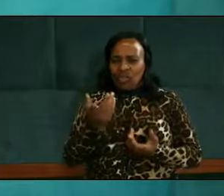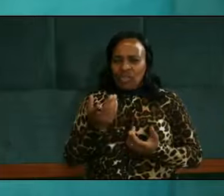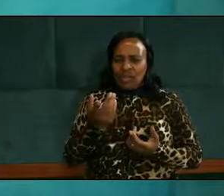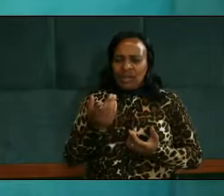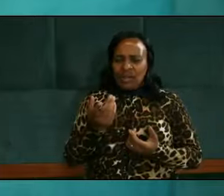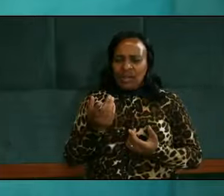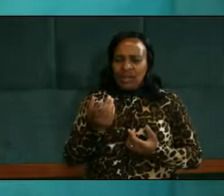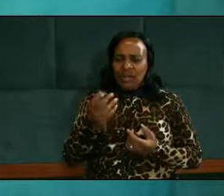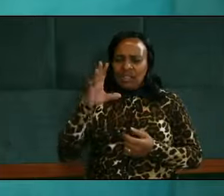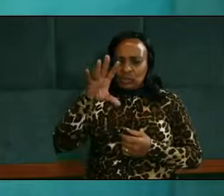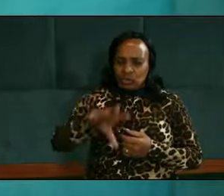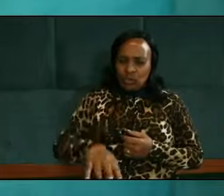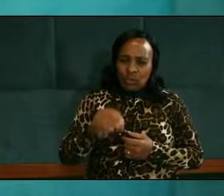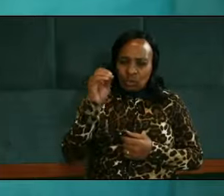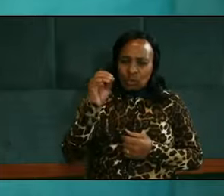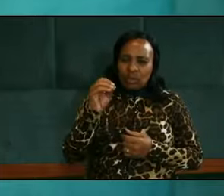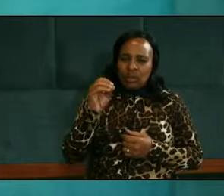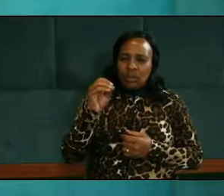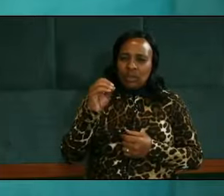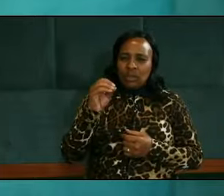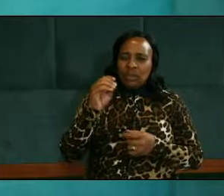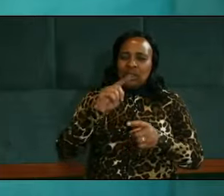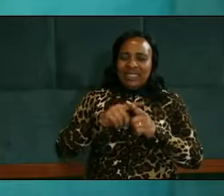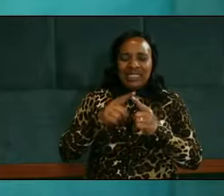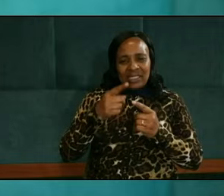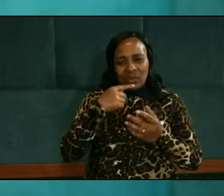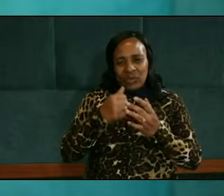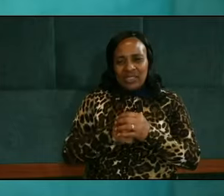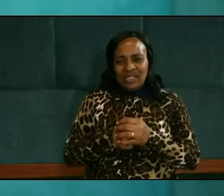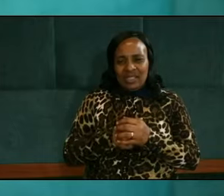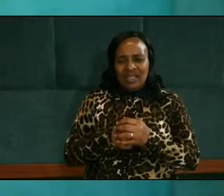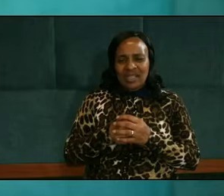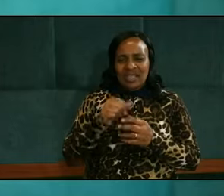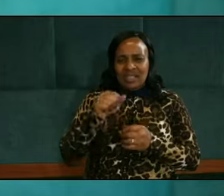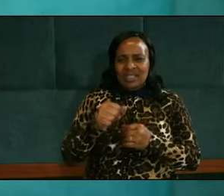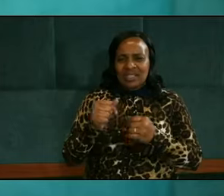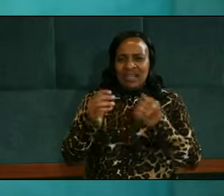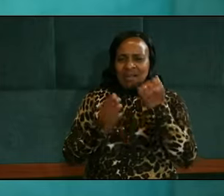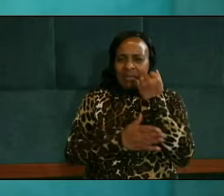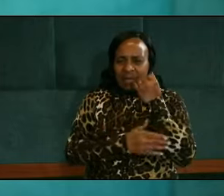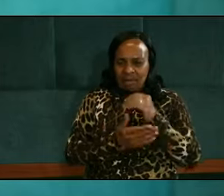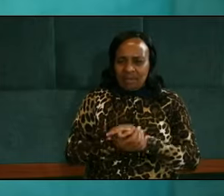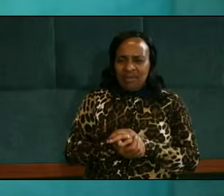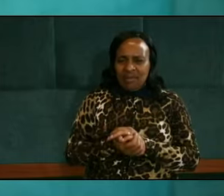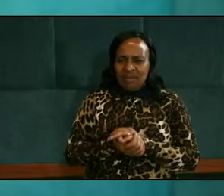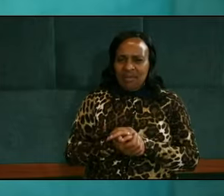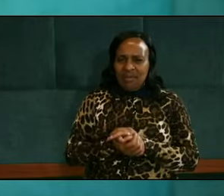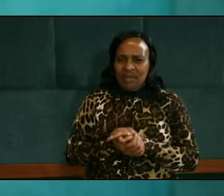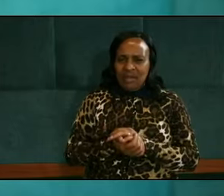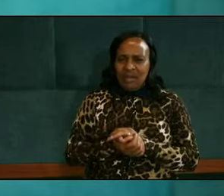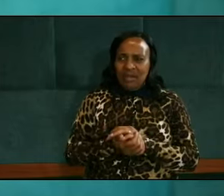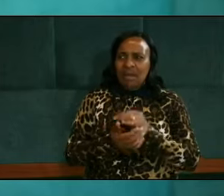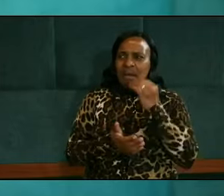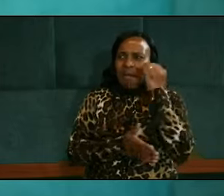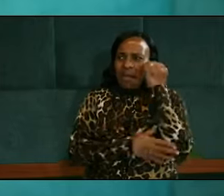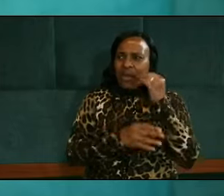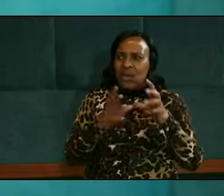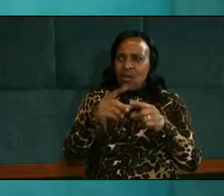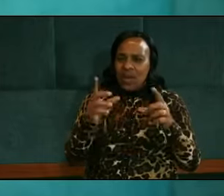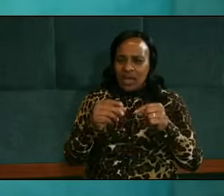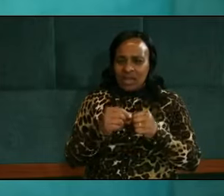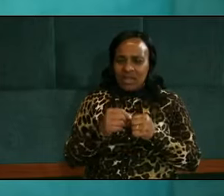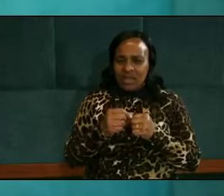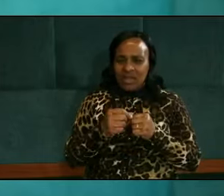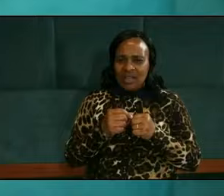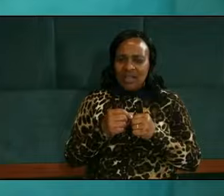yes. Mm. So he takes honey and then ananyok, okay, this is a bad word. Ananyoksiwa. Okay, it's not a bad word. It's just can you